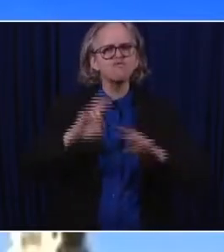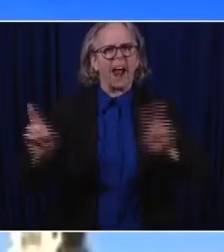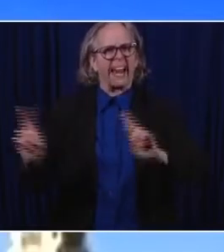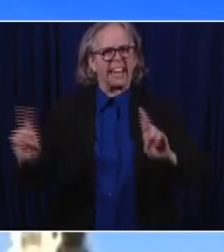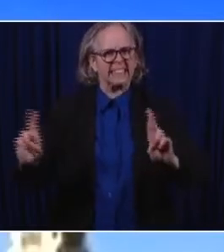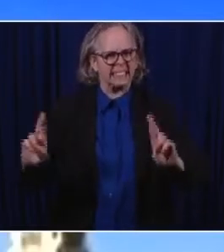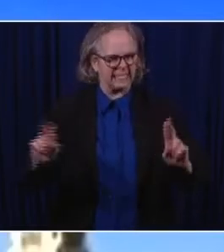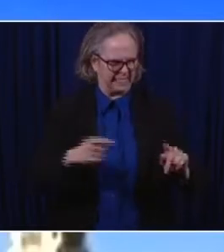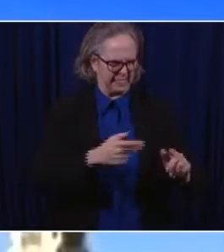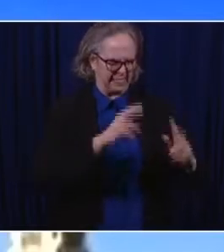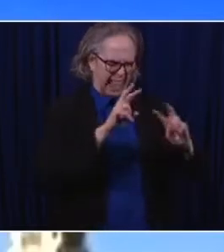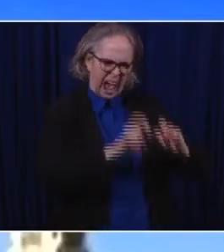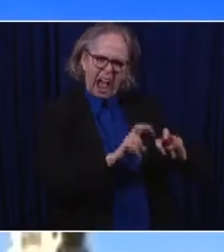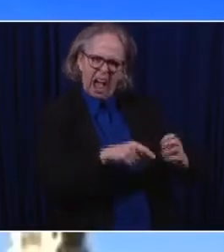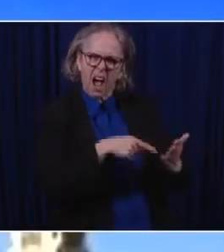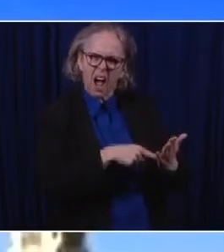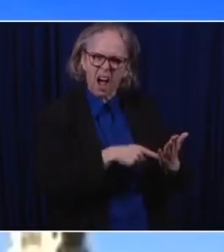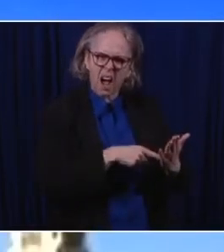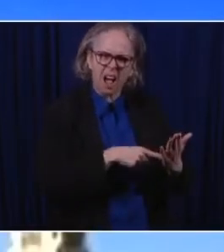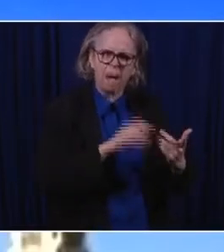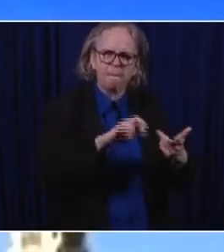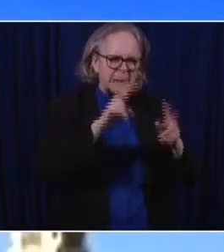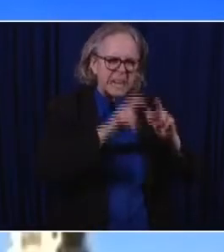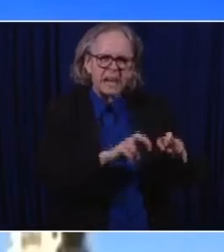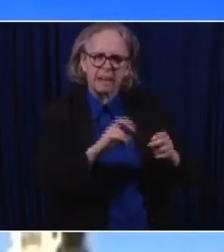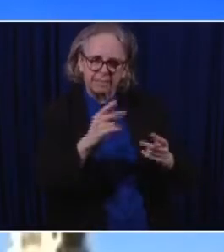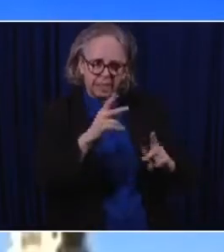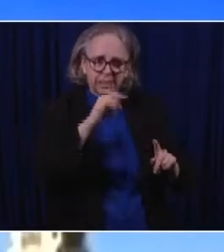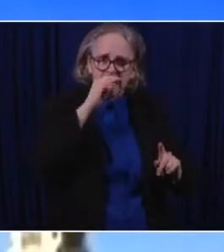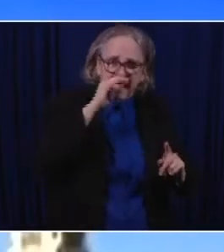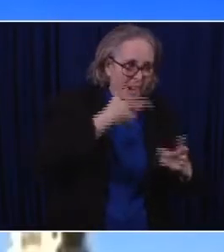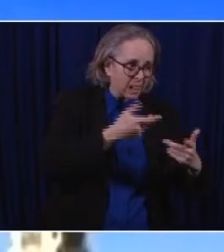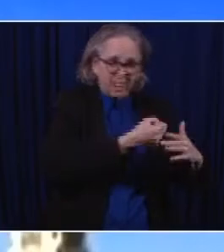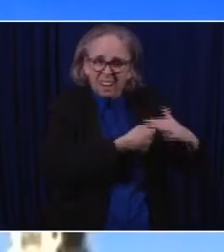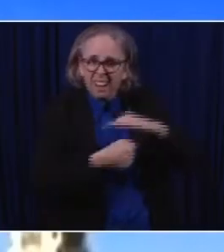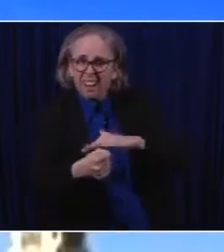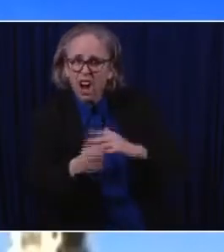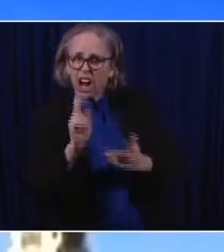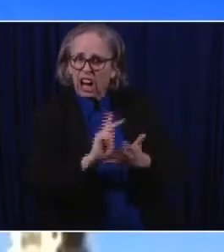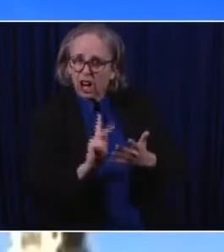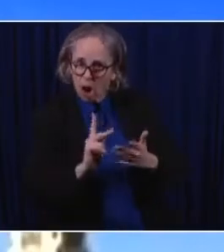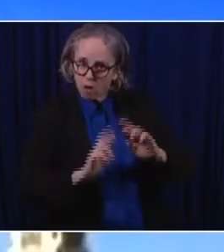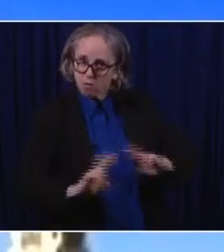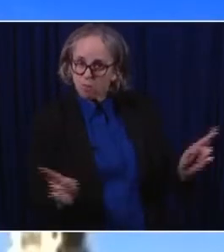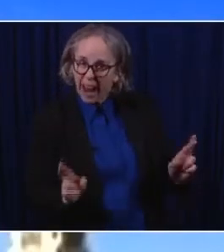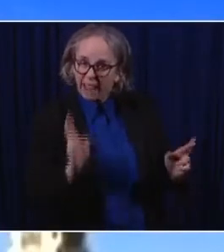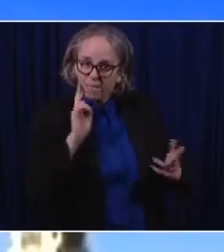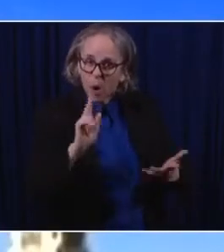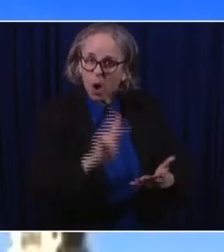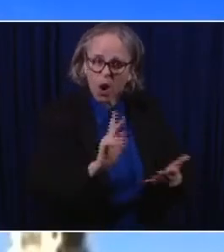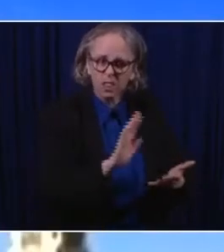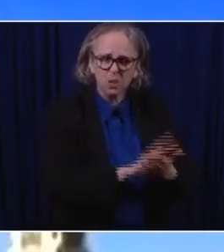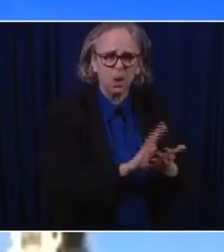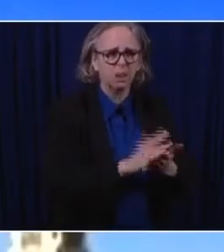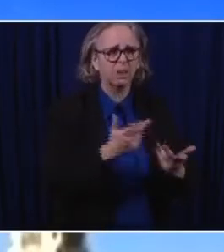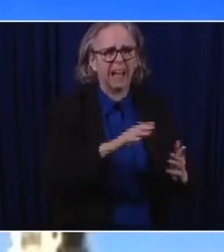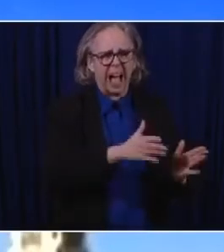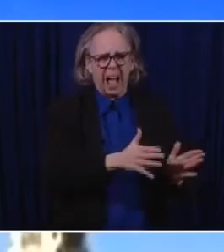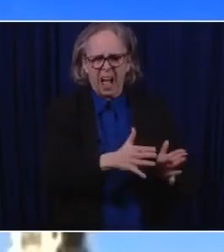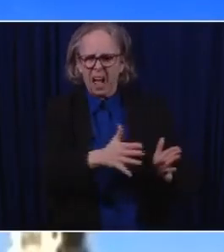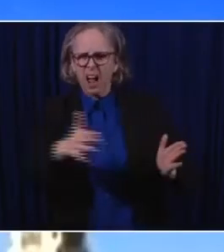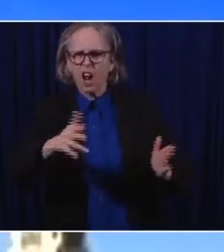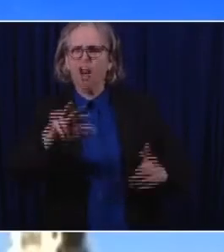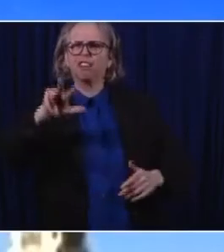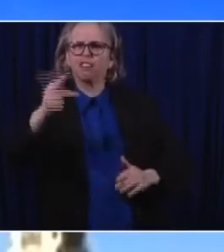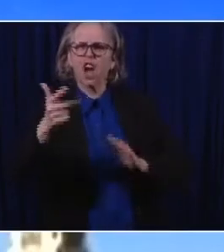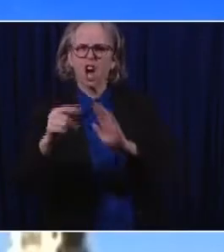to gauge a student's readiness for kindergarten as they enter kindergarten. And the other assessment is our third grade English language arts assessment,